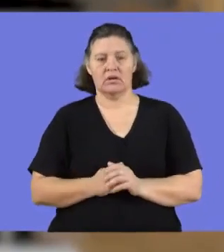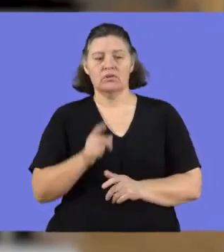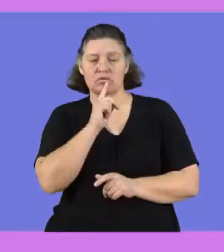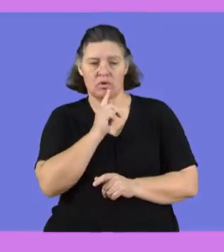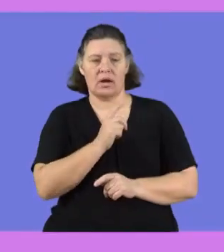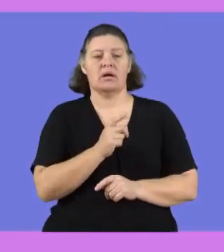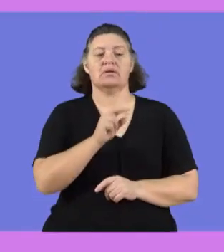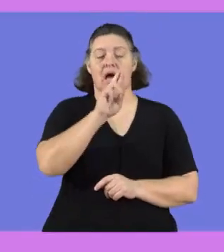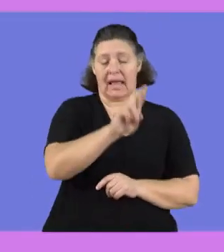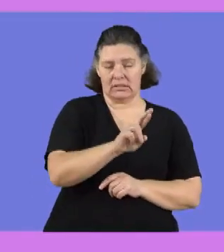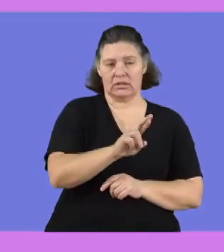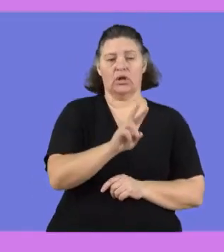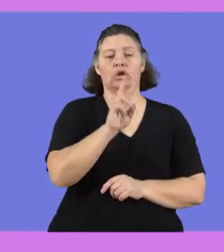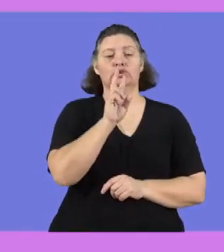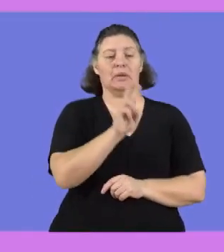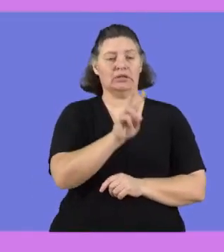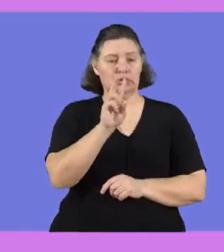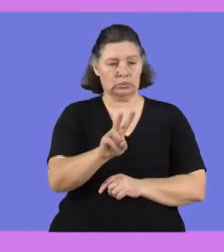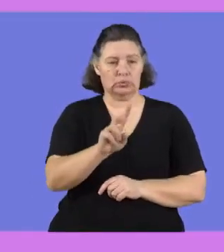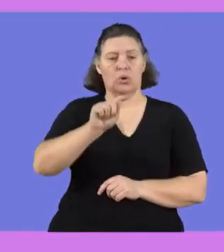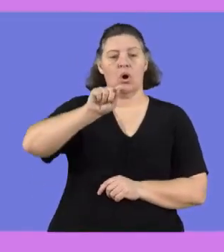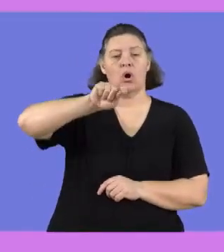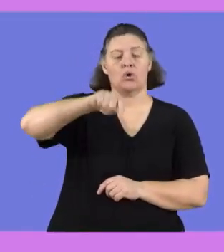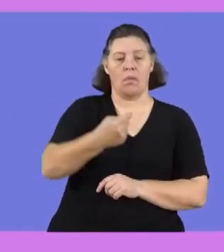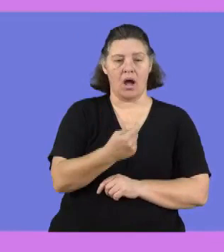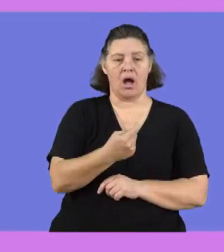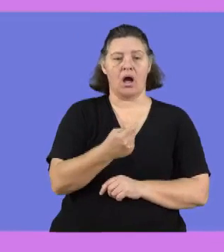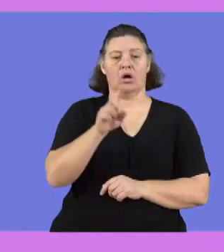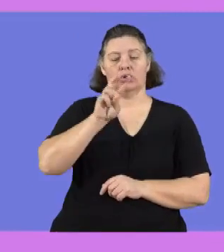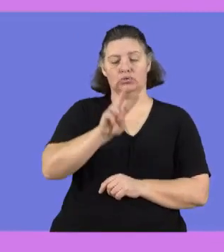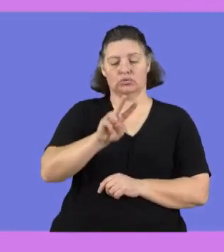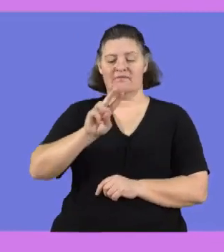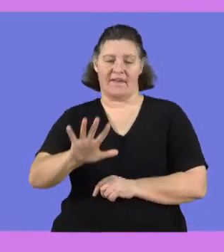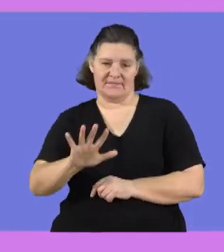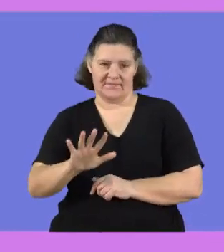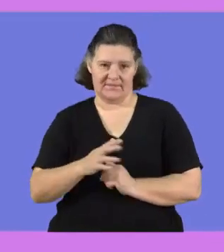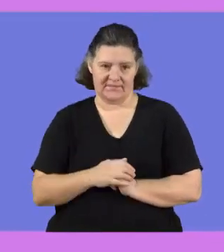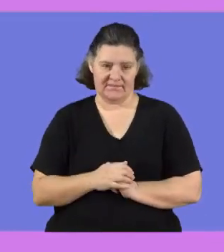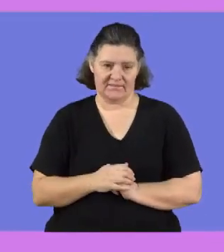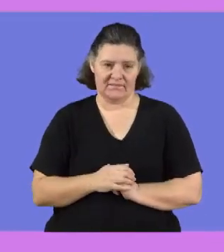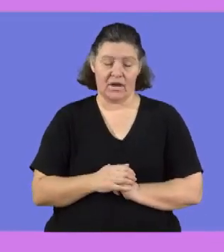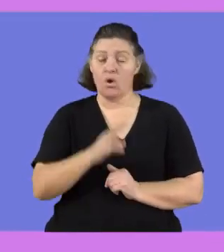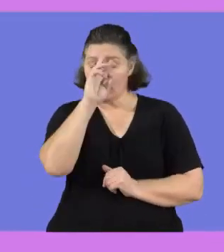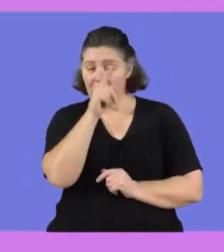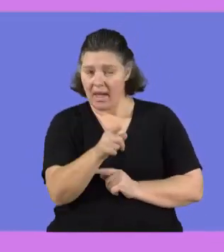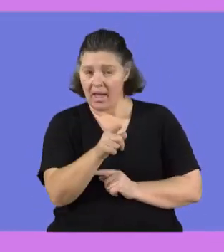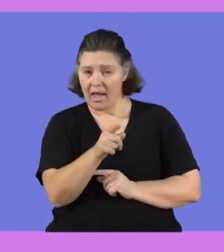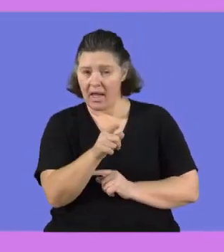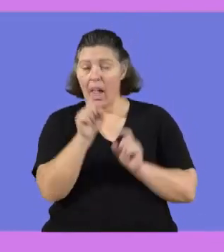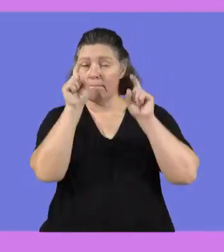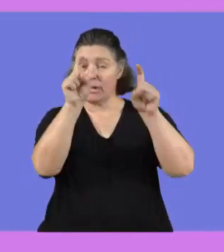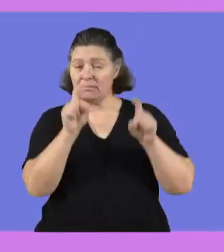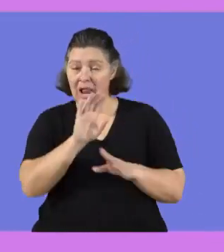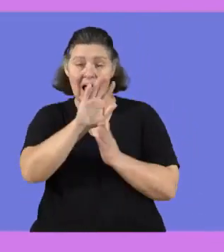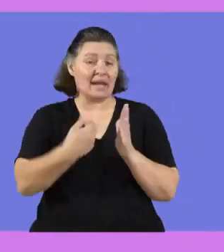places. So can we round off our price to 2 decimal places? Then this will be 22 rand. Now remember